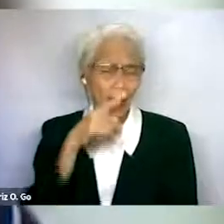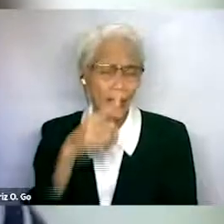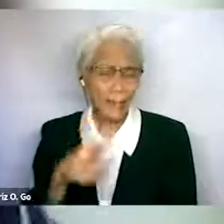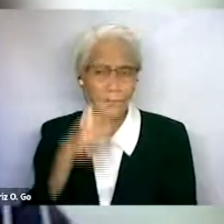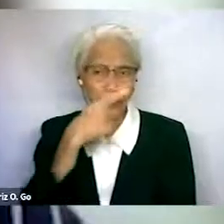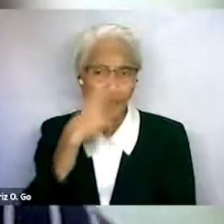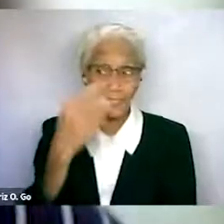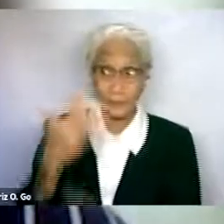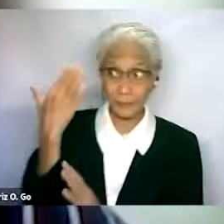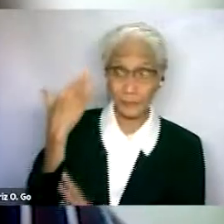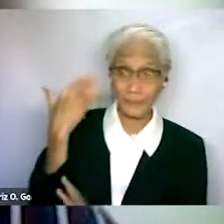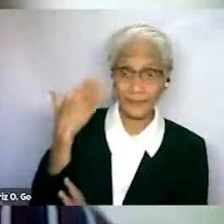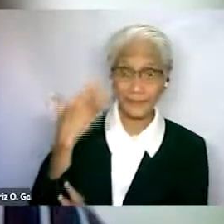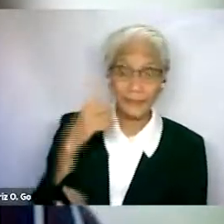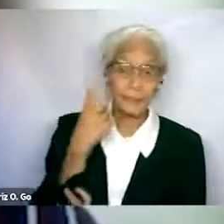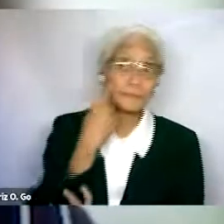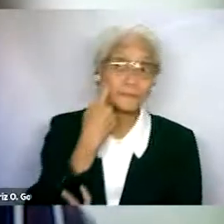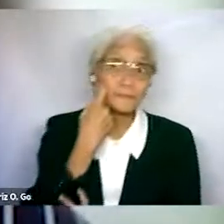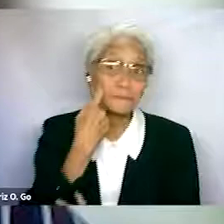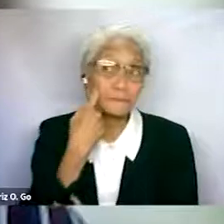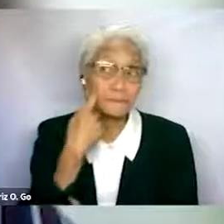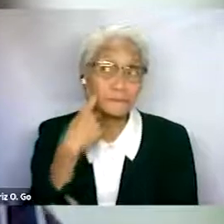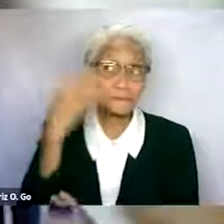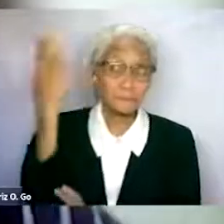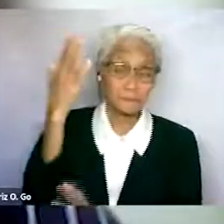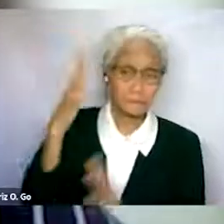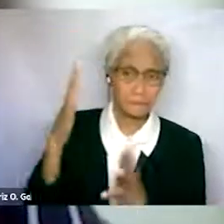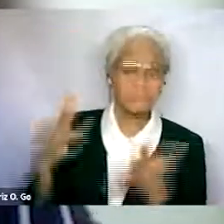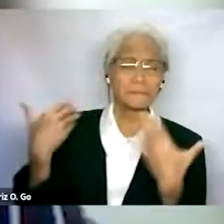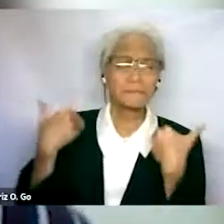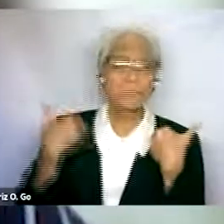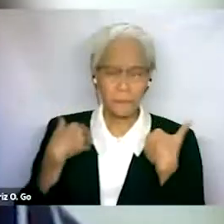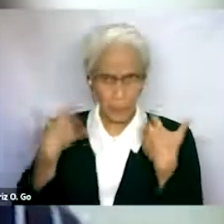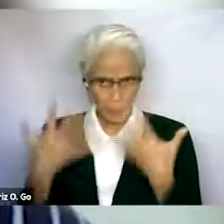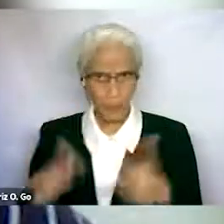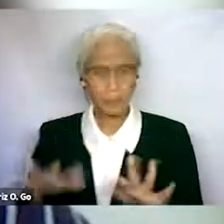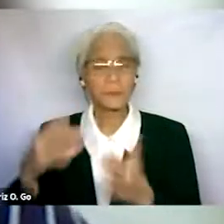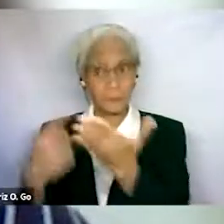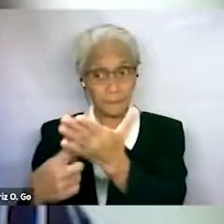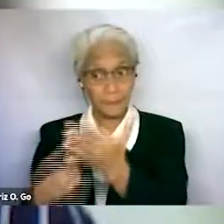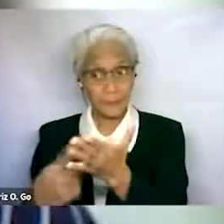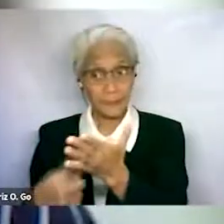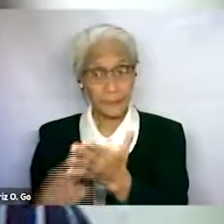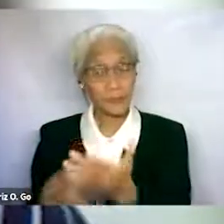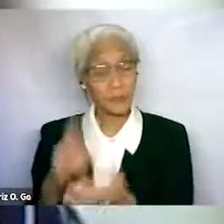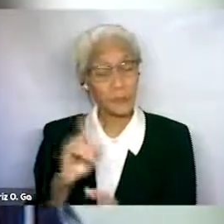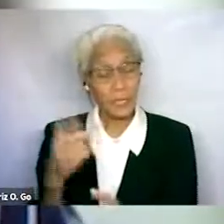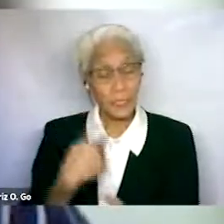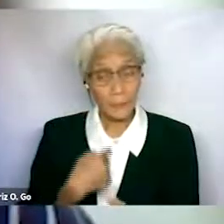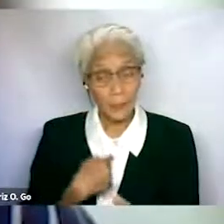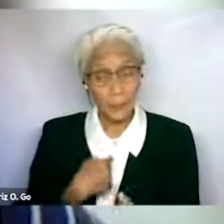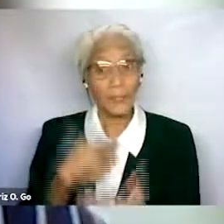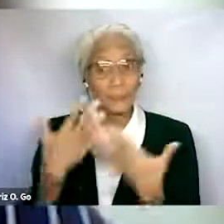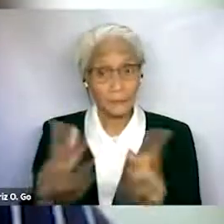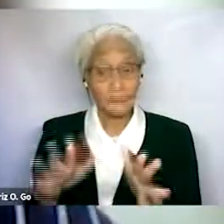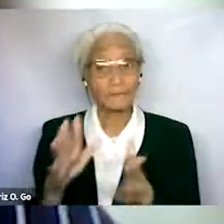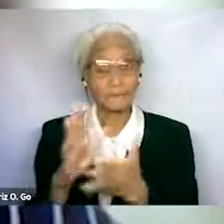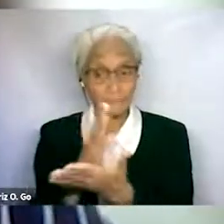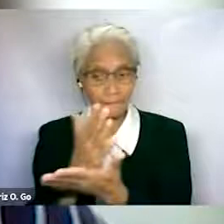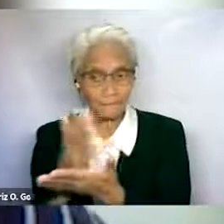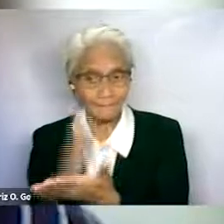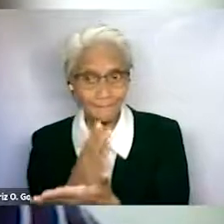particularly Dr. Siri, already covered some important aspects of what I'm going to share today on CEDAW. He already covered some parts